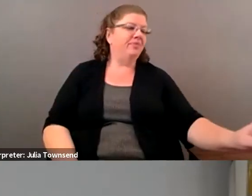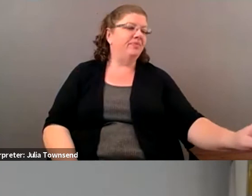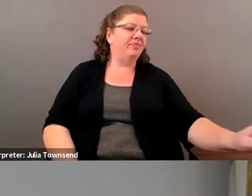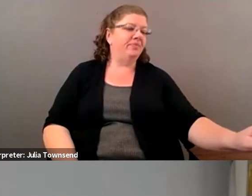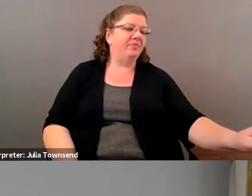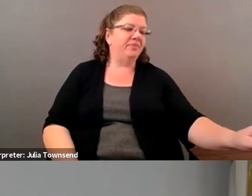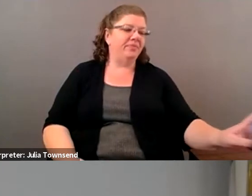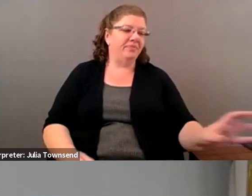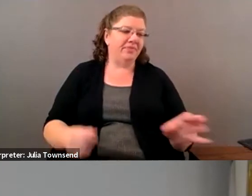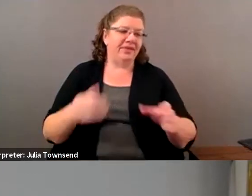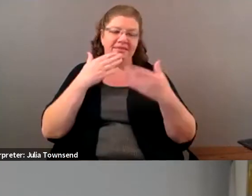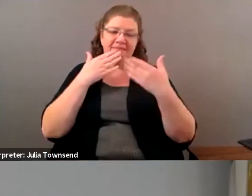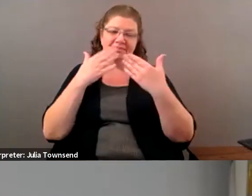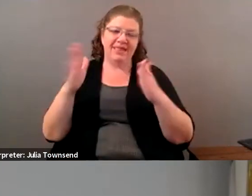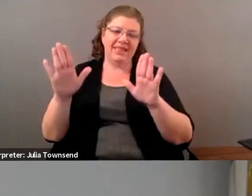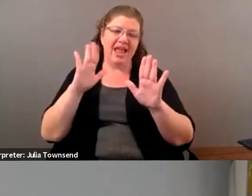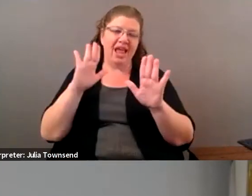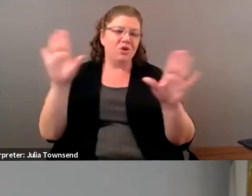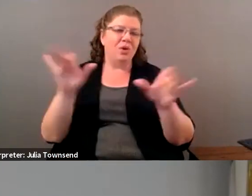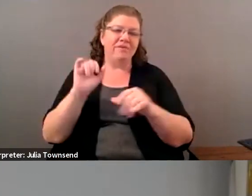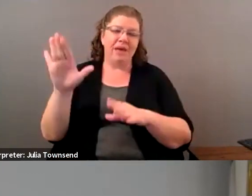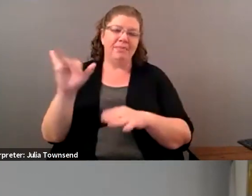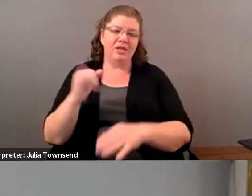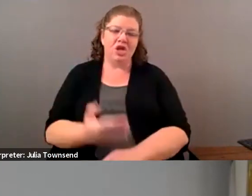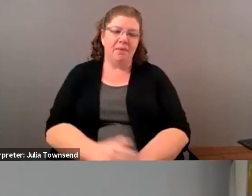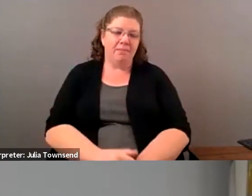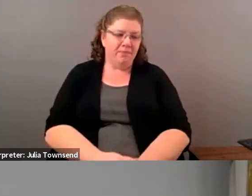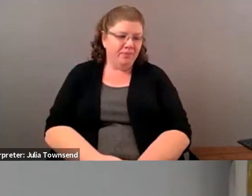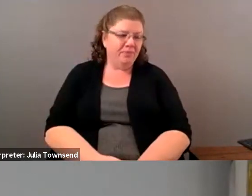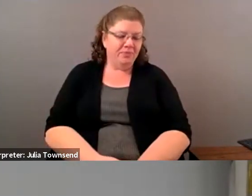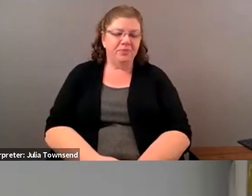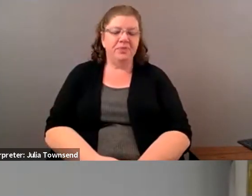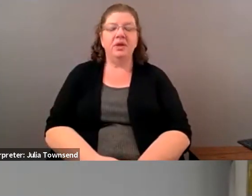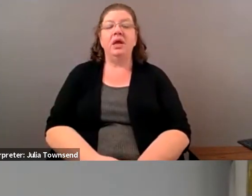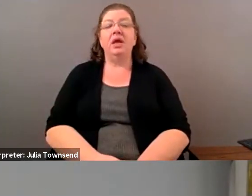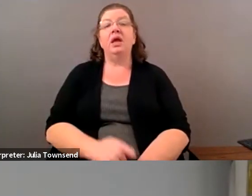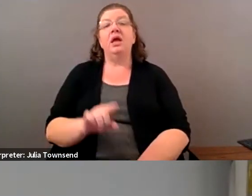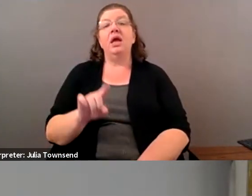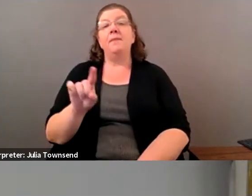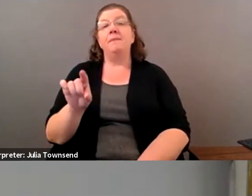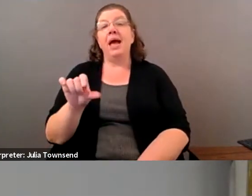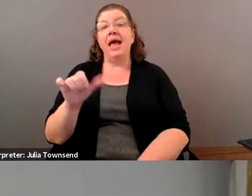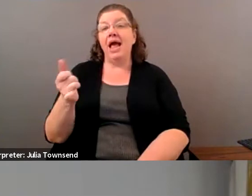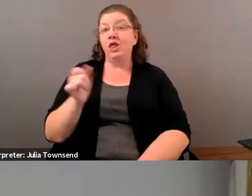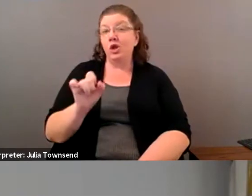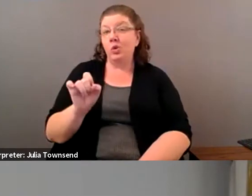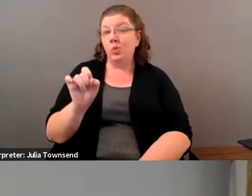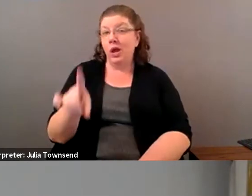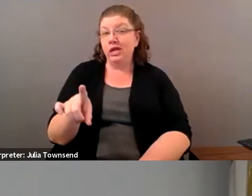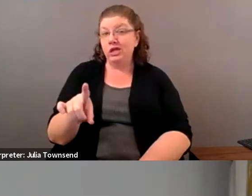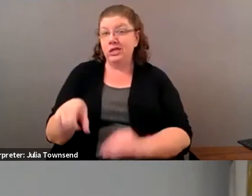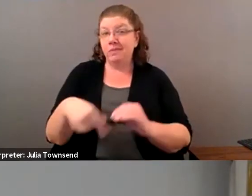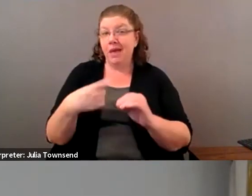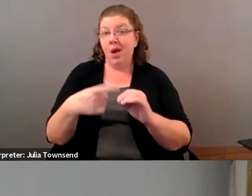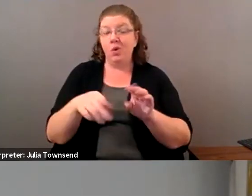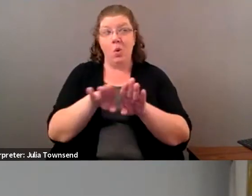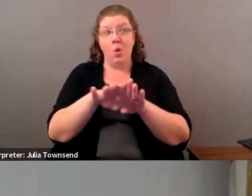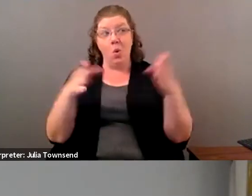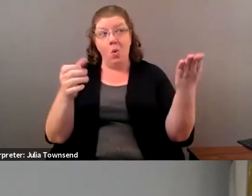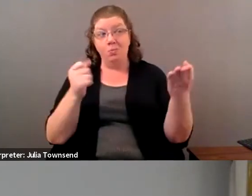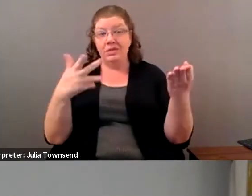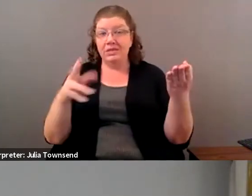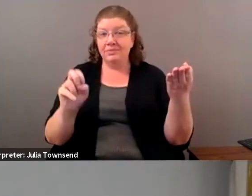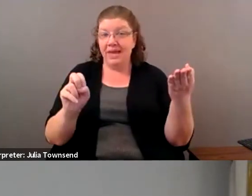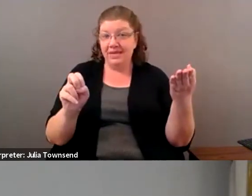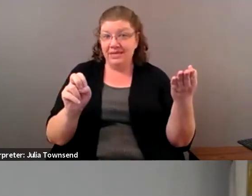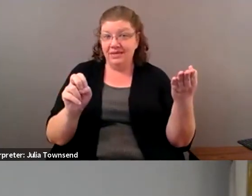Excellent. No, thank you. I know you do a fabulous job. My other question is about the open space. And